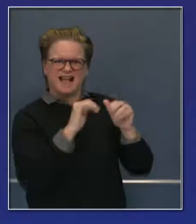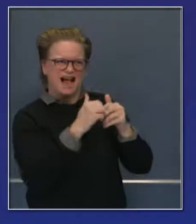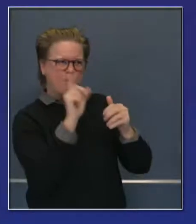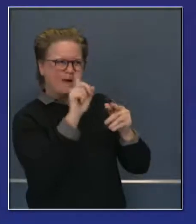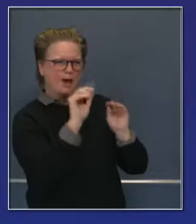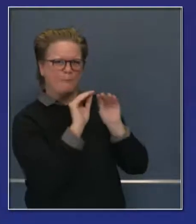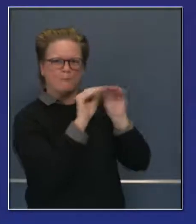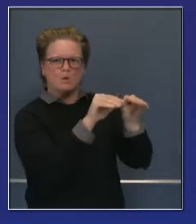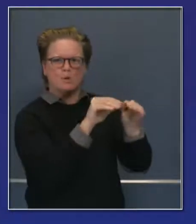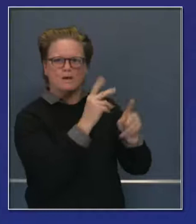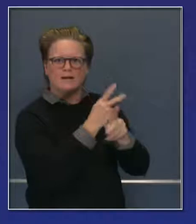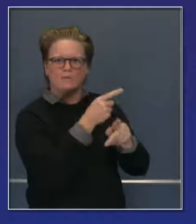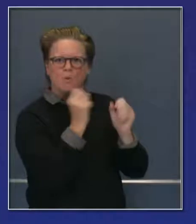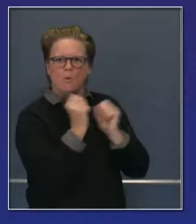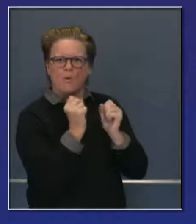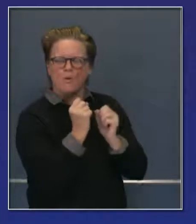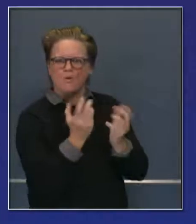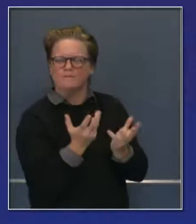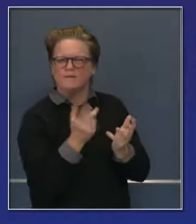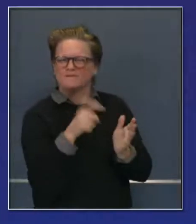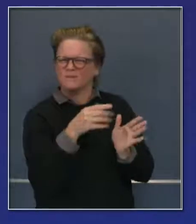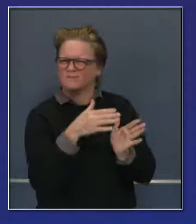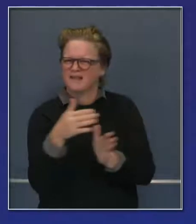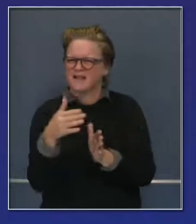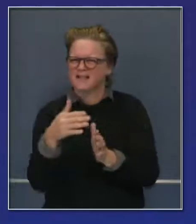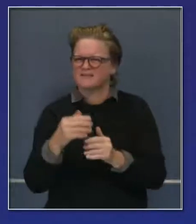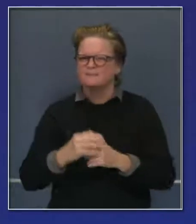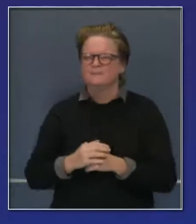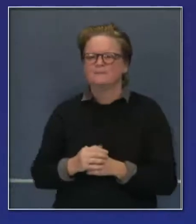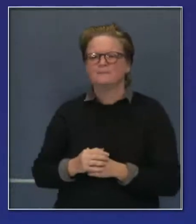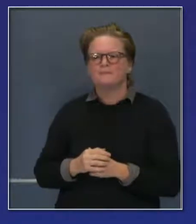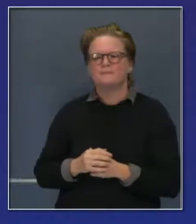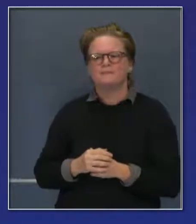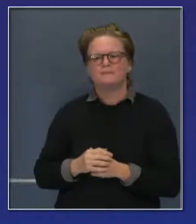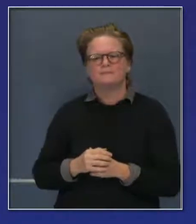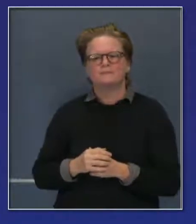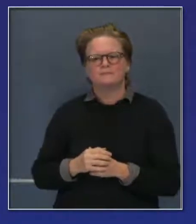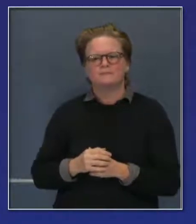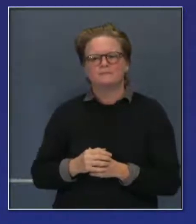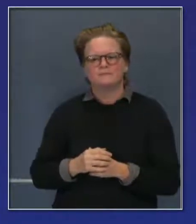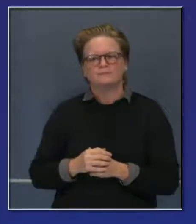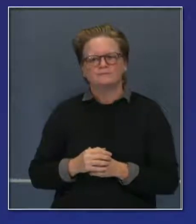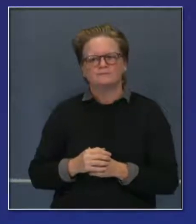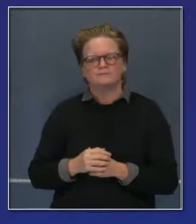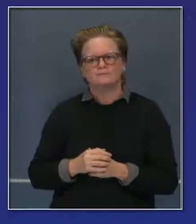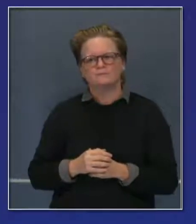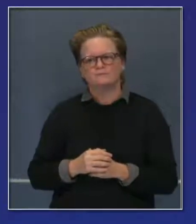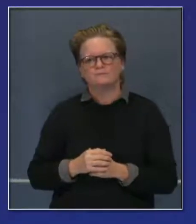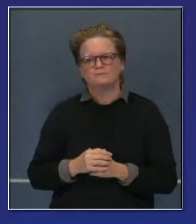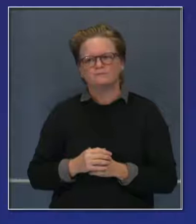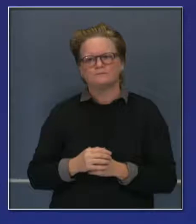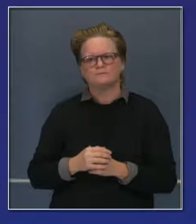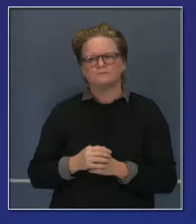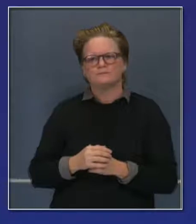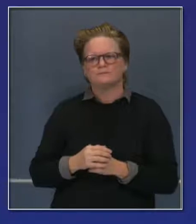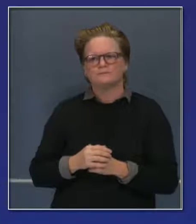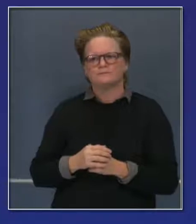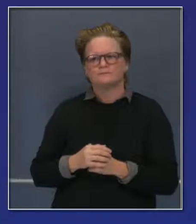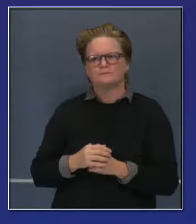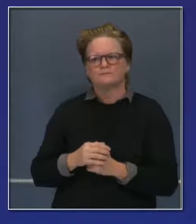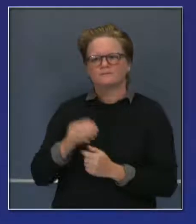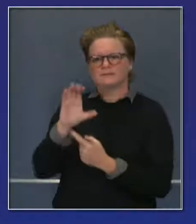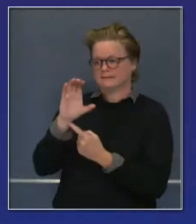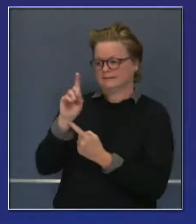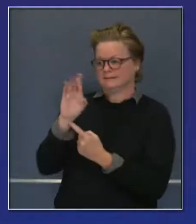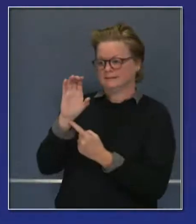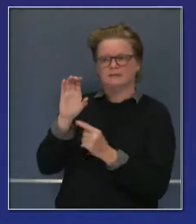anticipating Moderna and Pfizer as the first tranche of the vaccines. CDC thought they would see those vaccines made